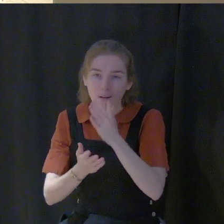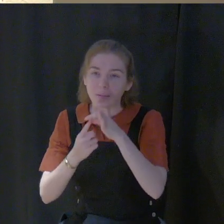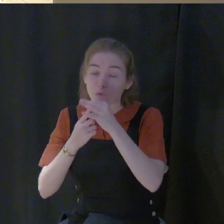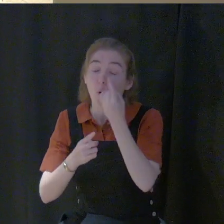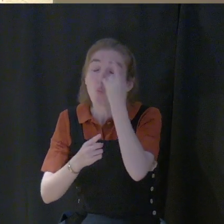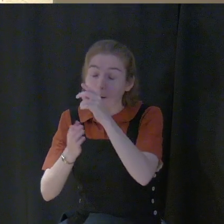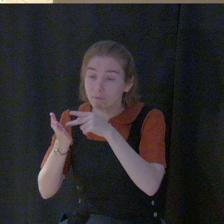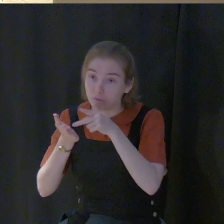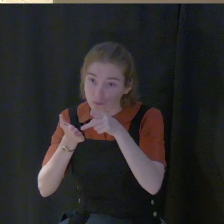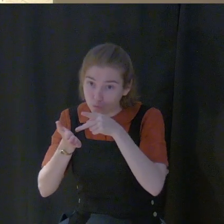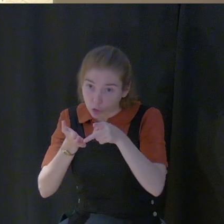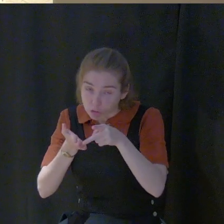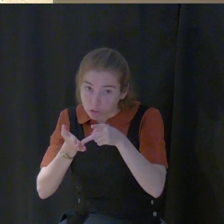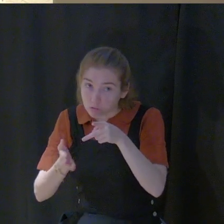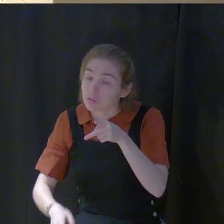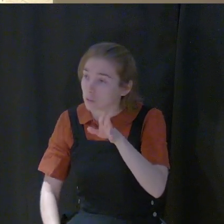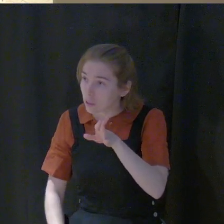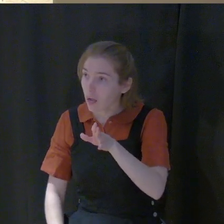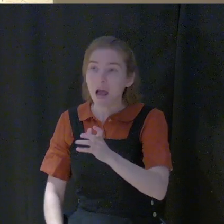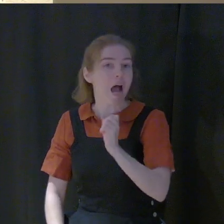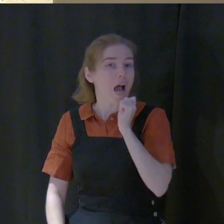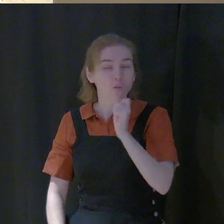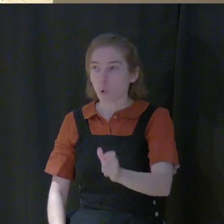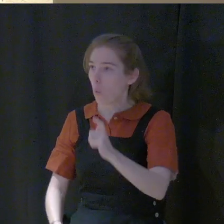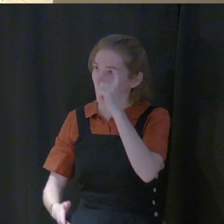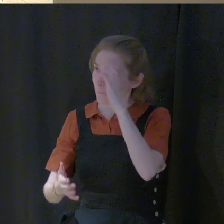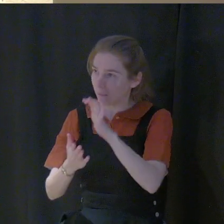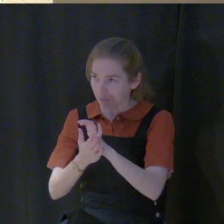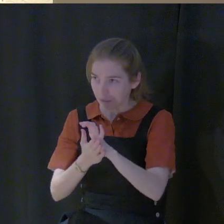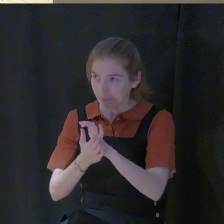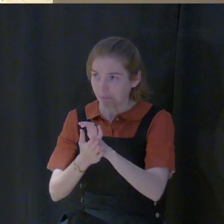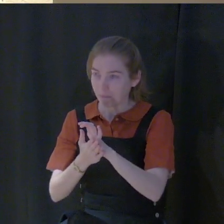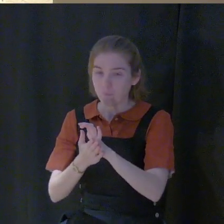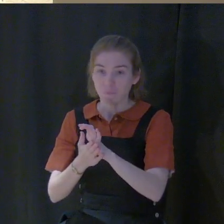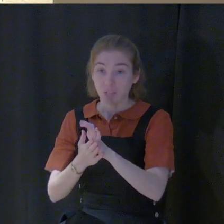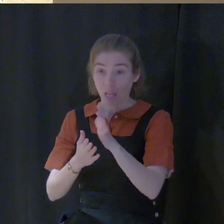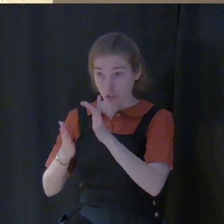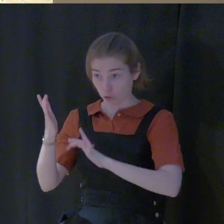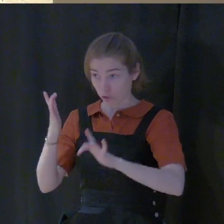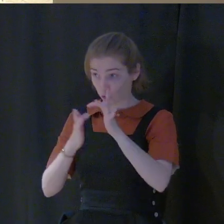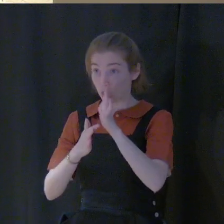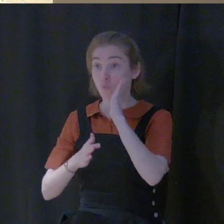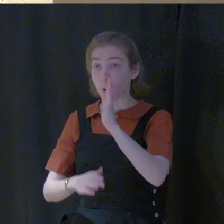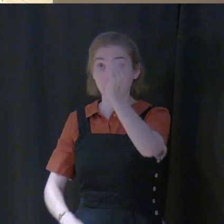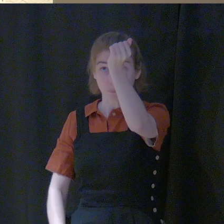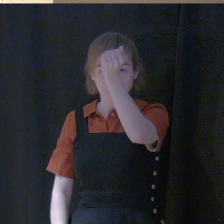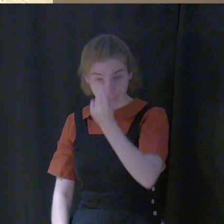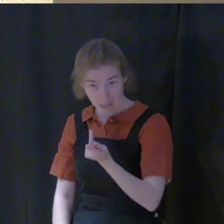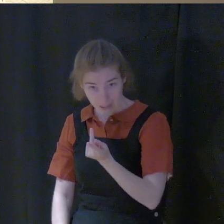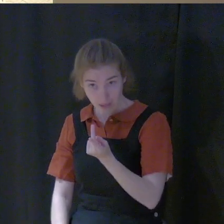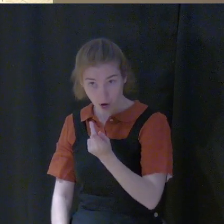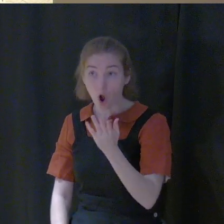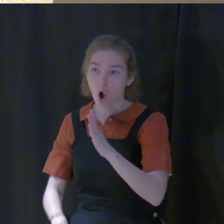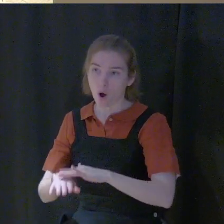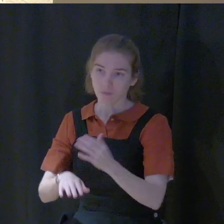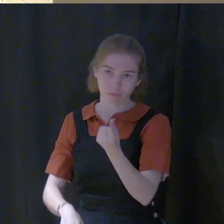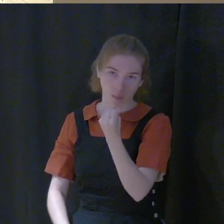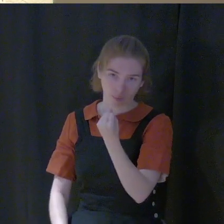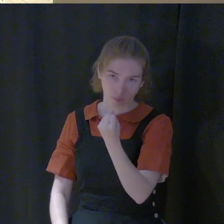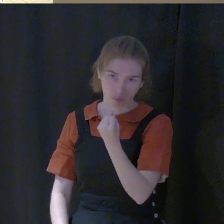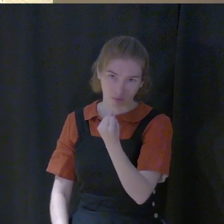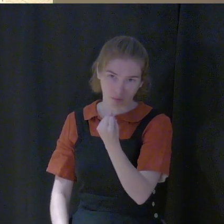verse. I do not believe that Jesus will return on Sabbath.